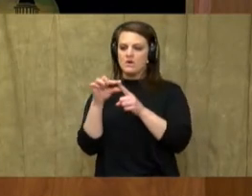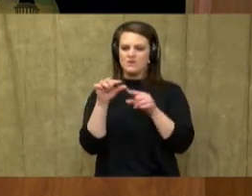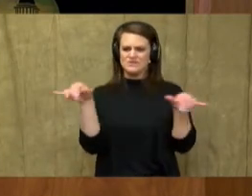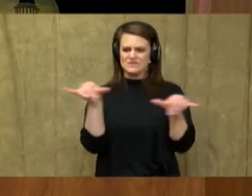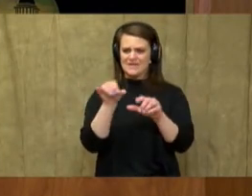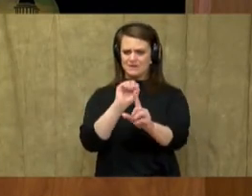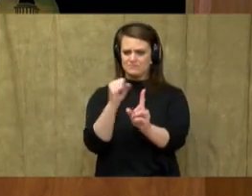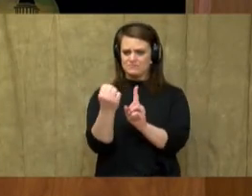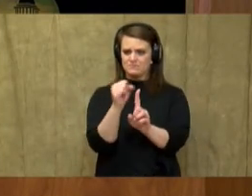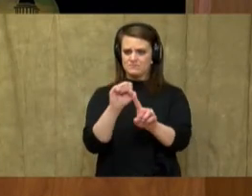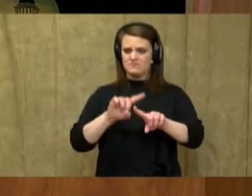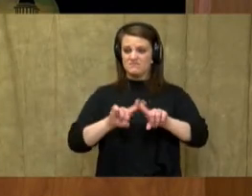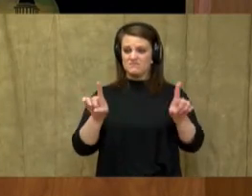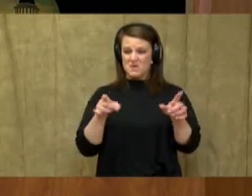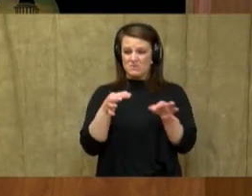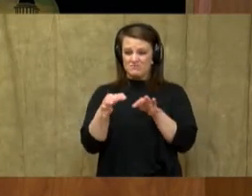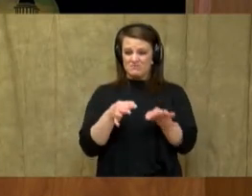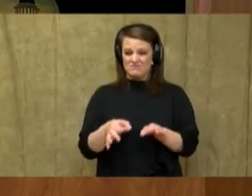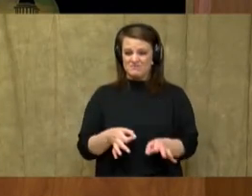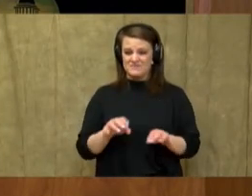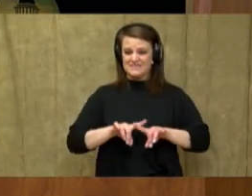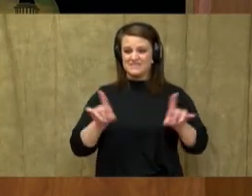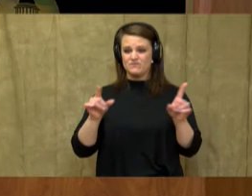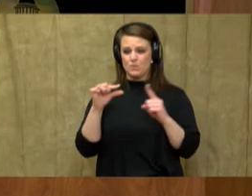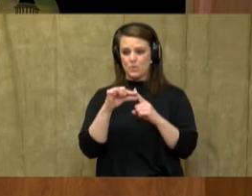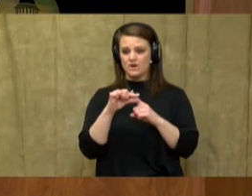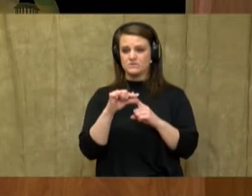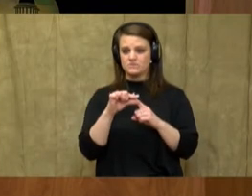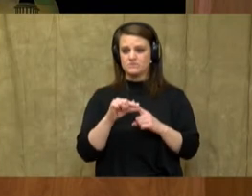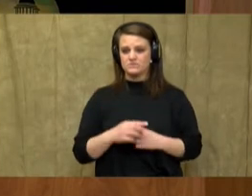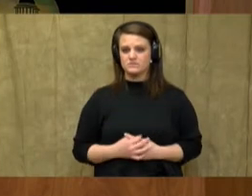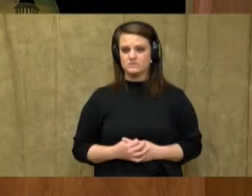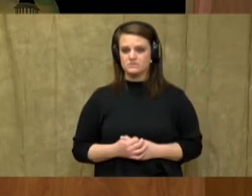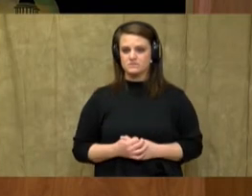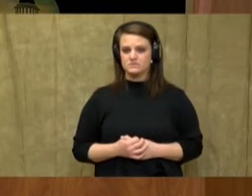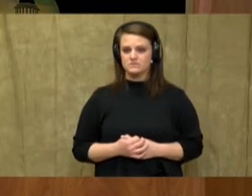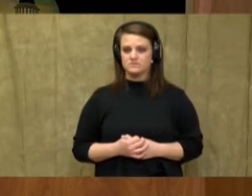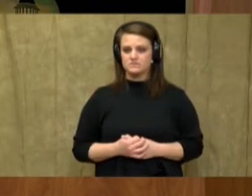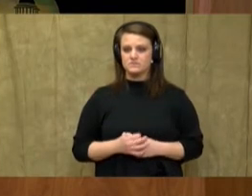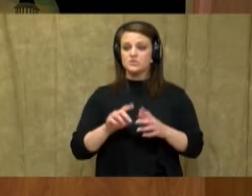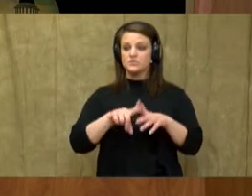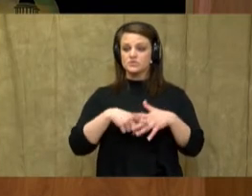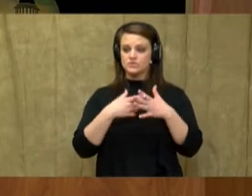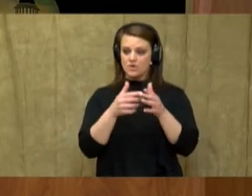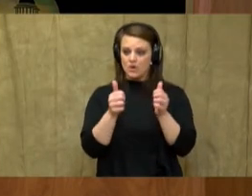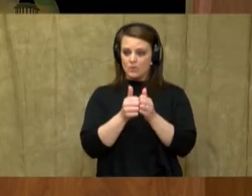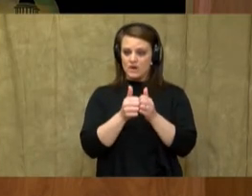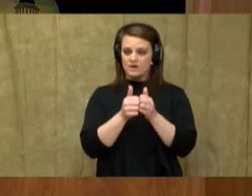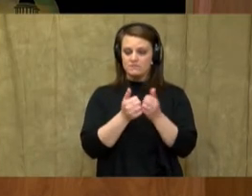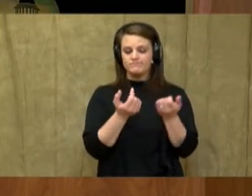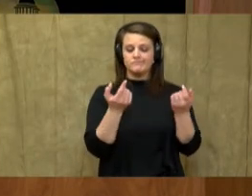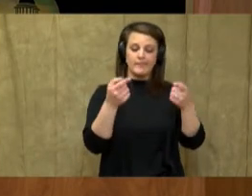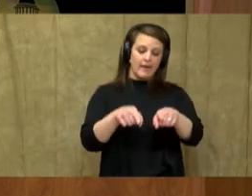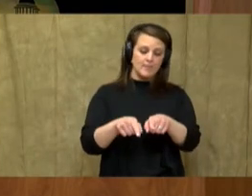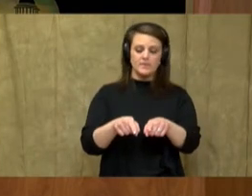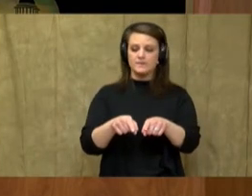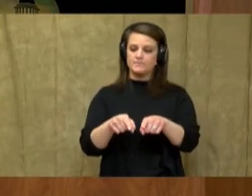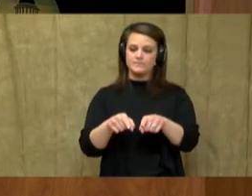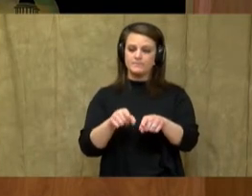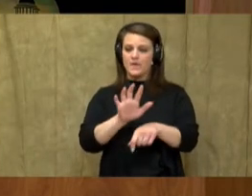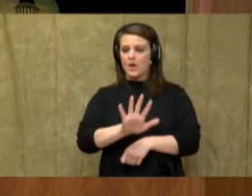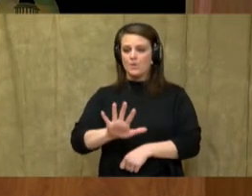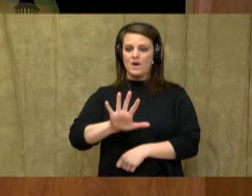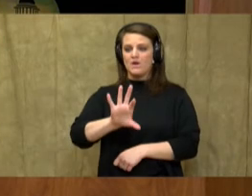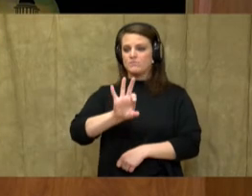event. What about the next two paragraphs? Okay, it starts off, same thing, that it happened at